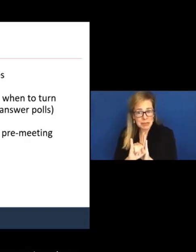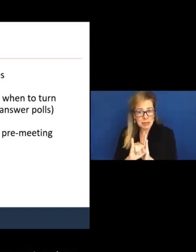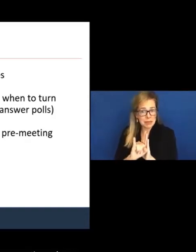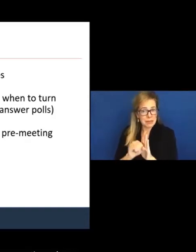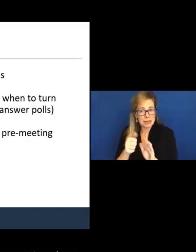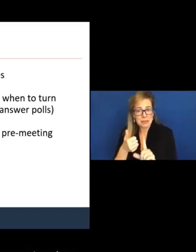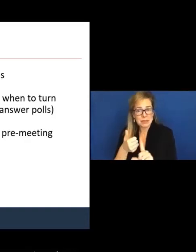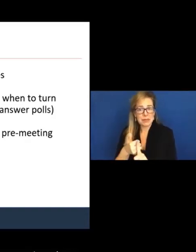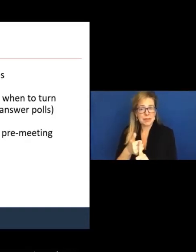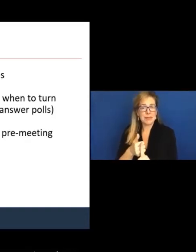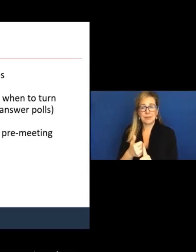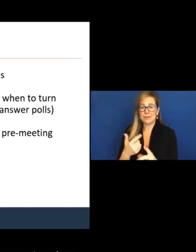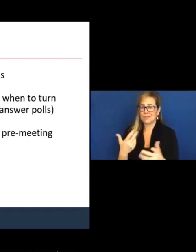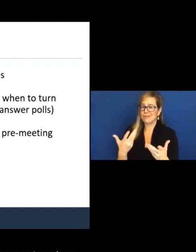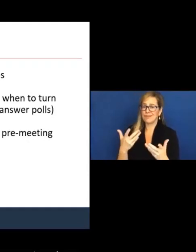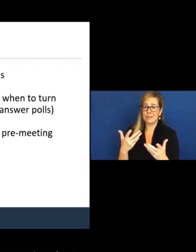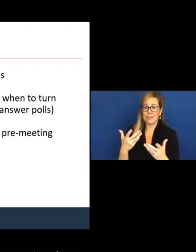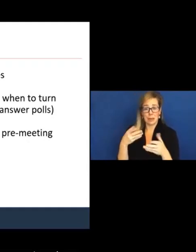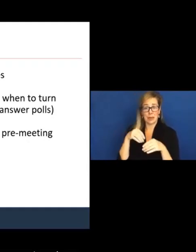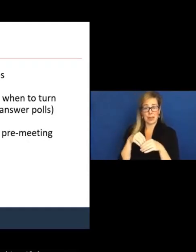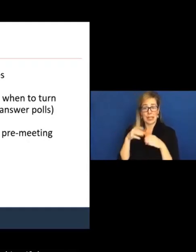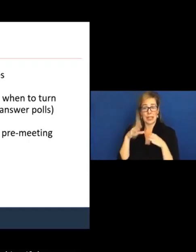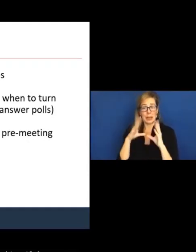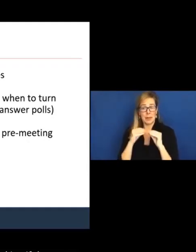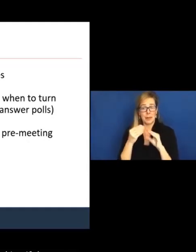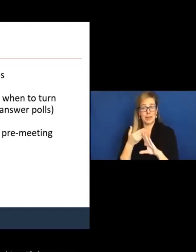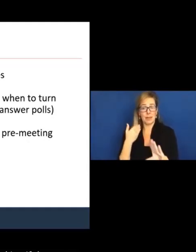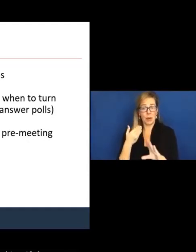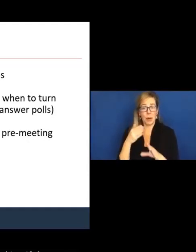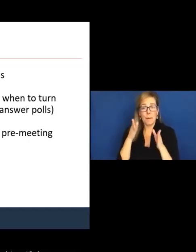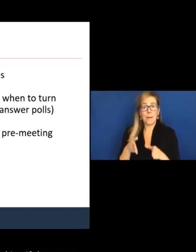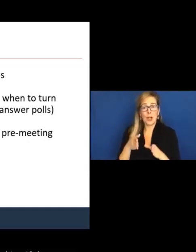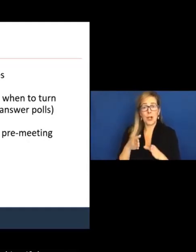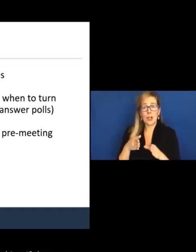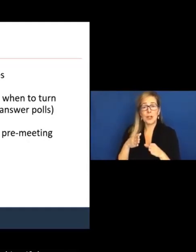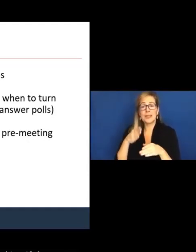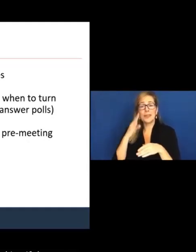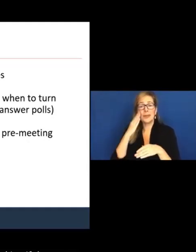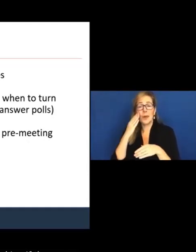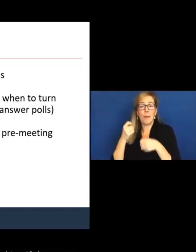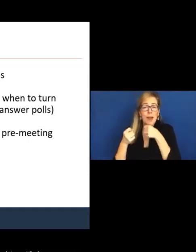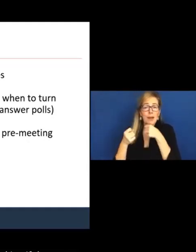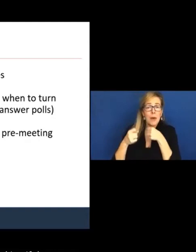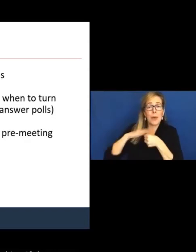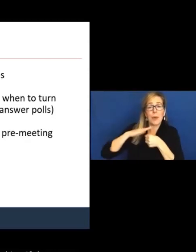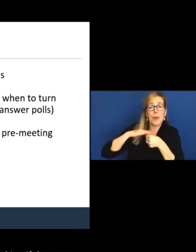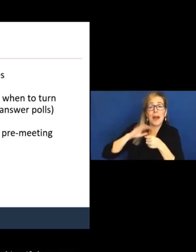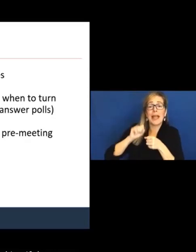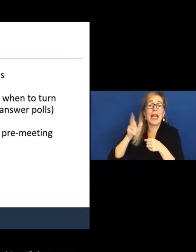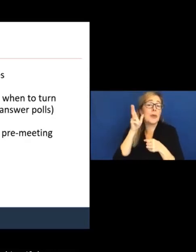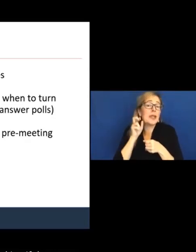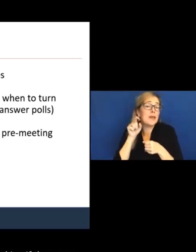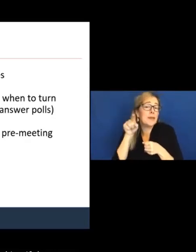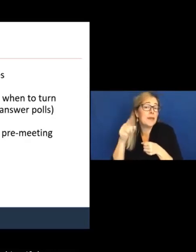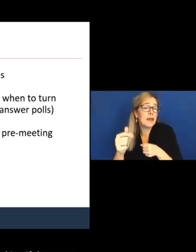in-person meeting where there's somebody at the front of the room tapping on the microphone asking if they can be heard in the back,